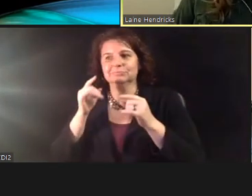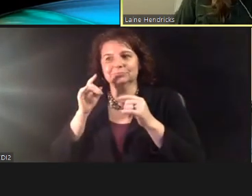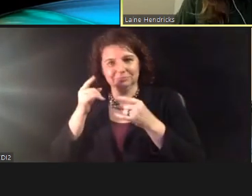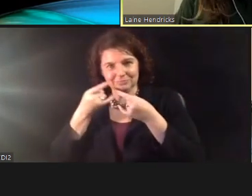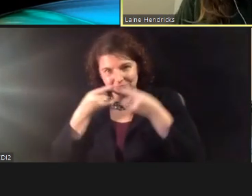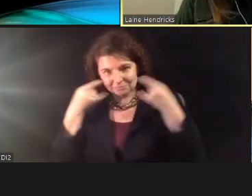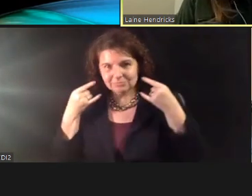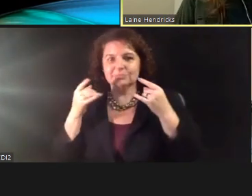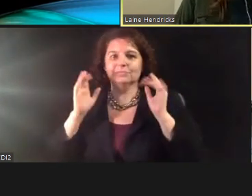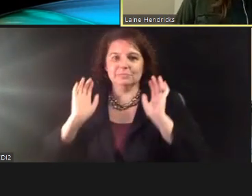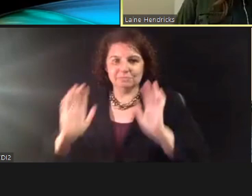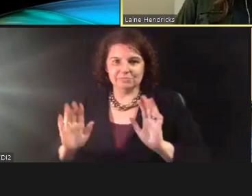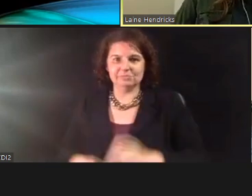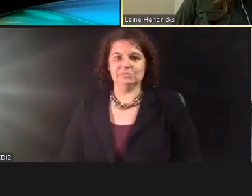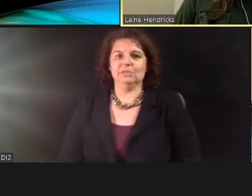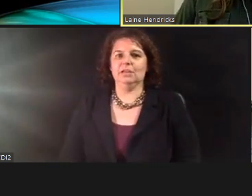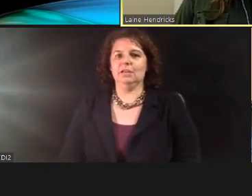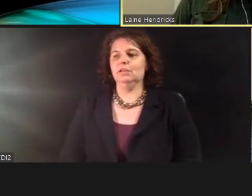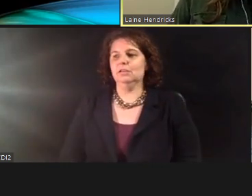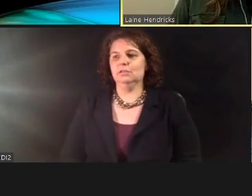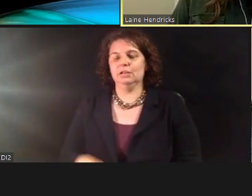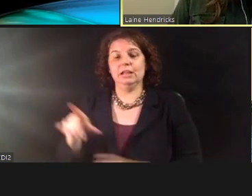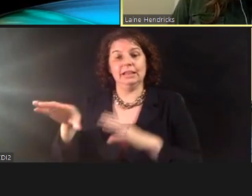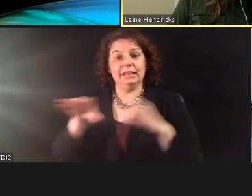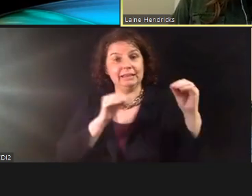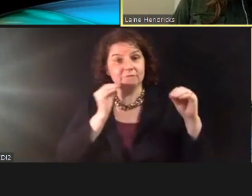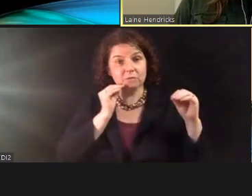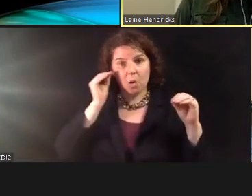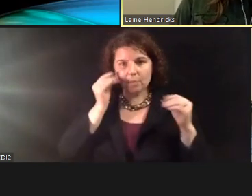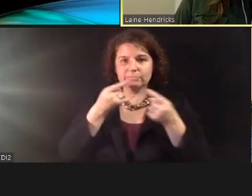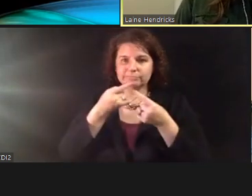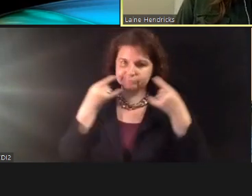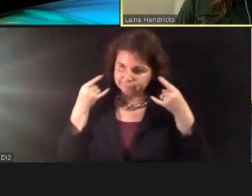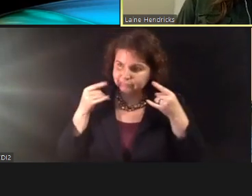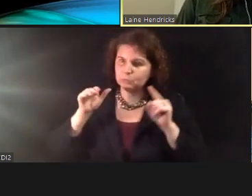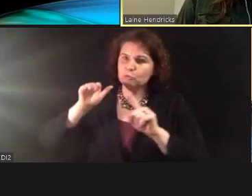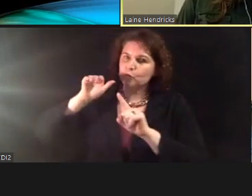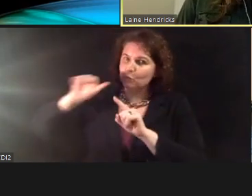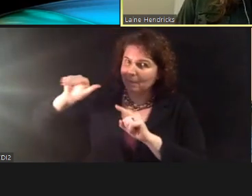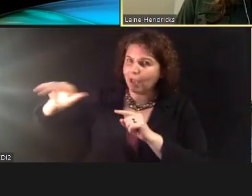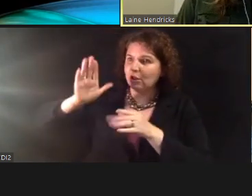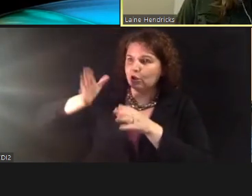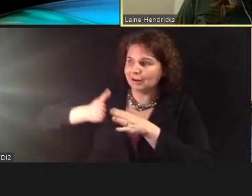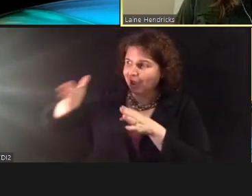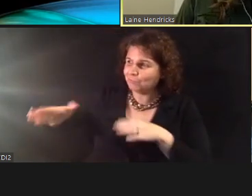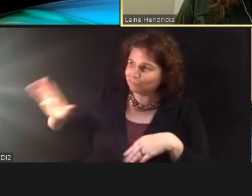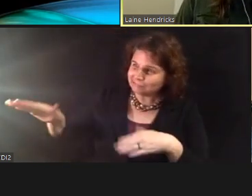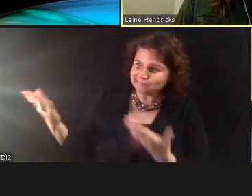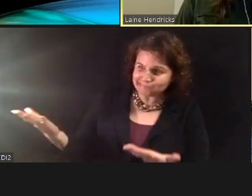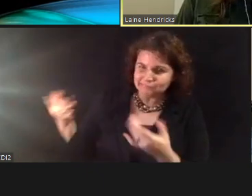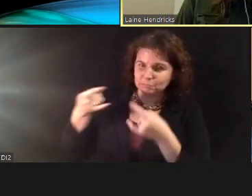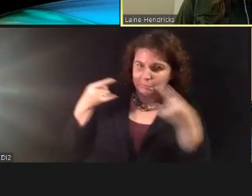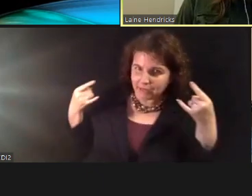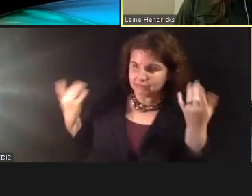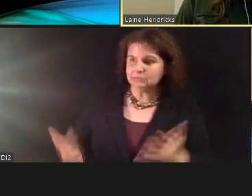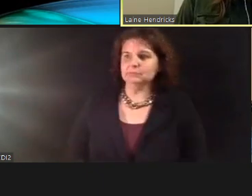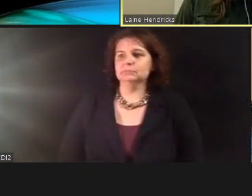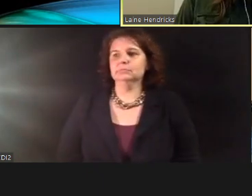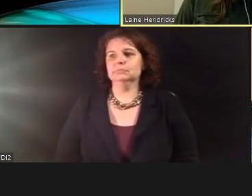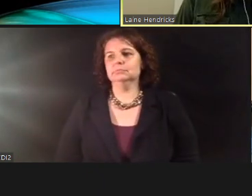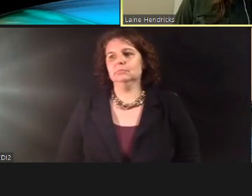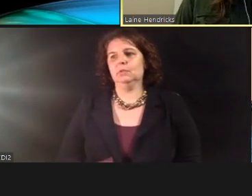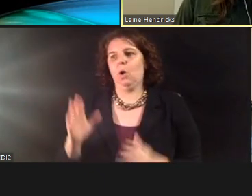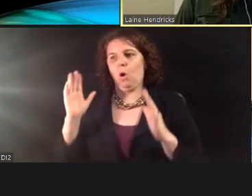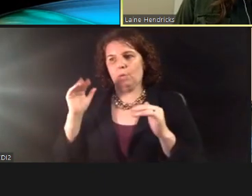be cordial about it, and continue to practice all those protective measures so we can hopefully get off this monitoring list as quickly